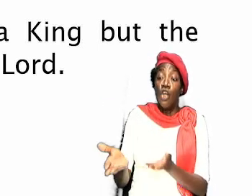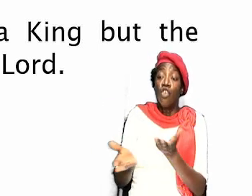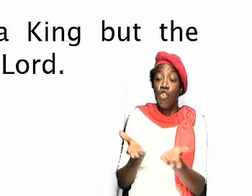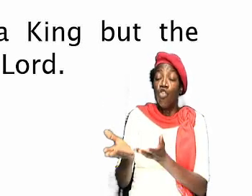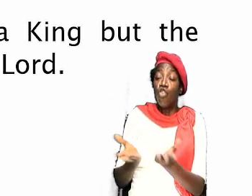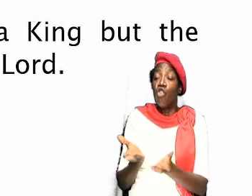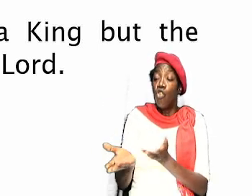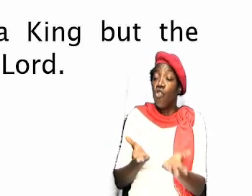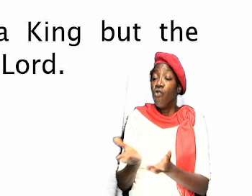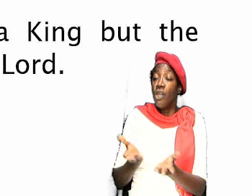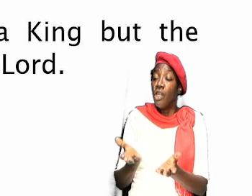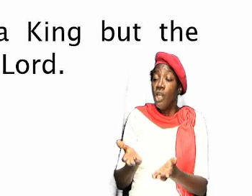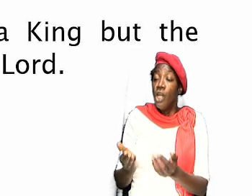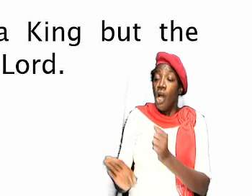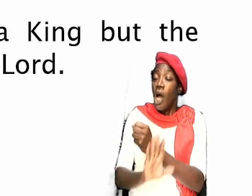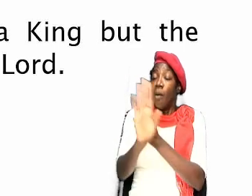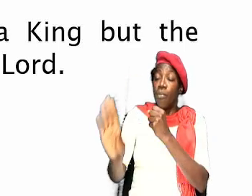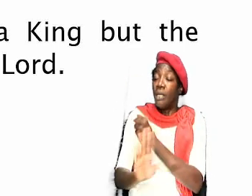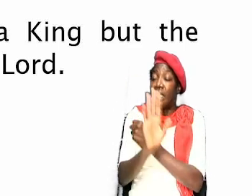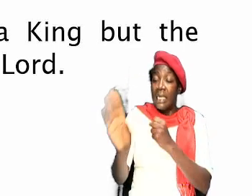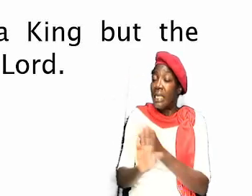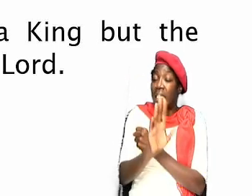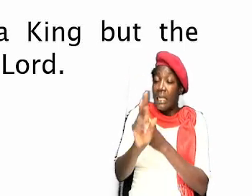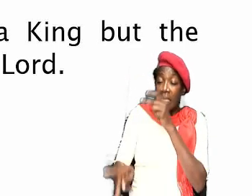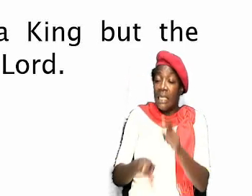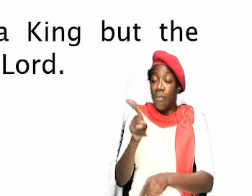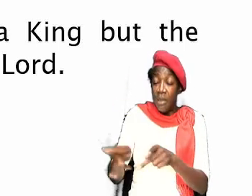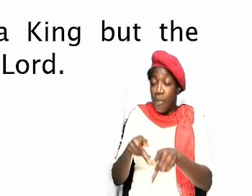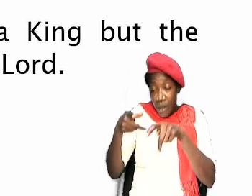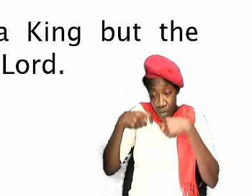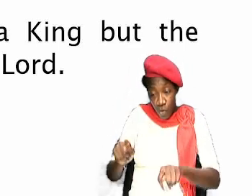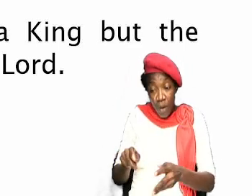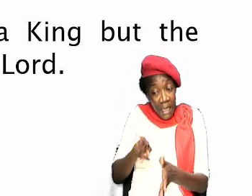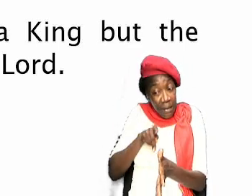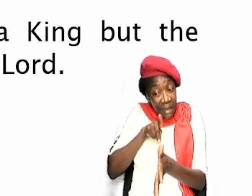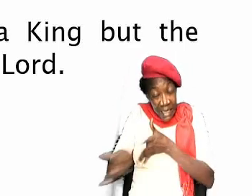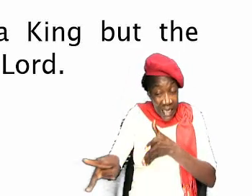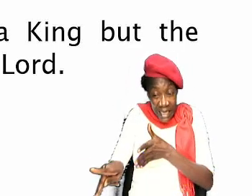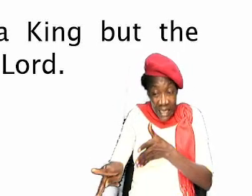his life trying to kill David so that David would not be king.